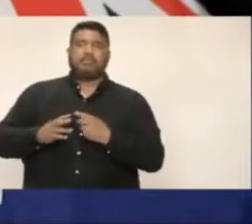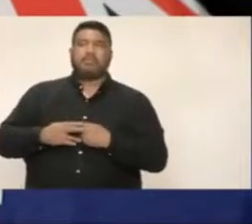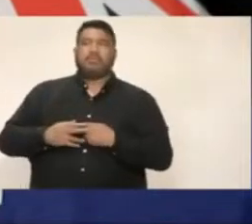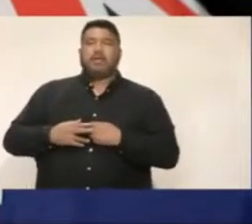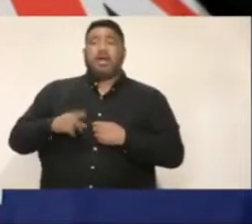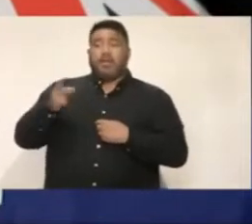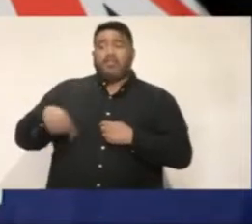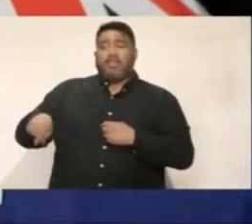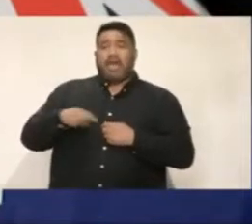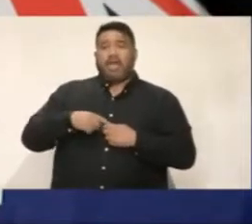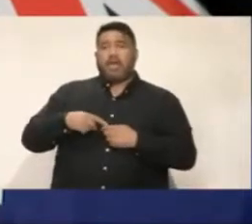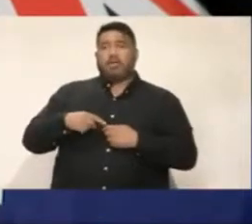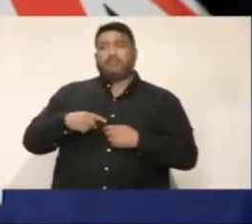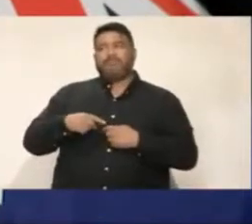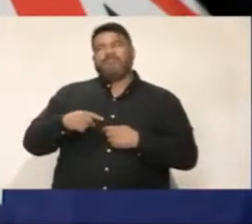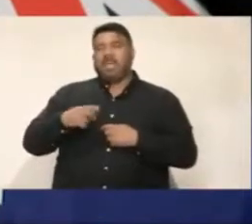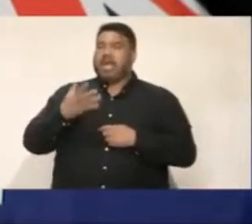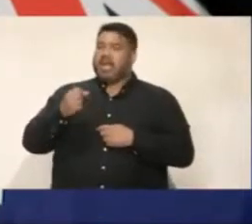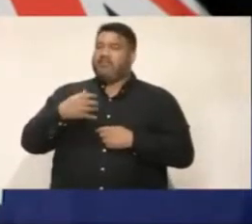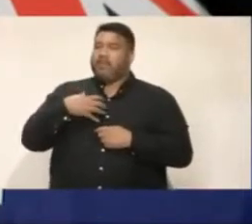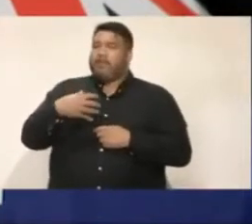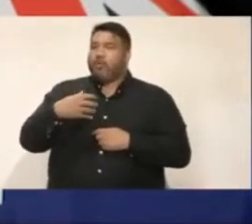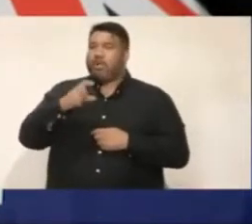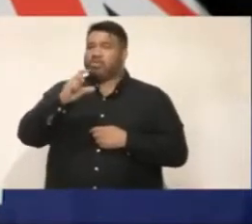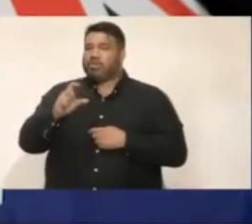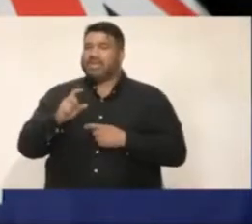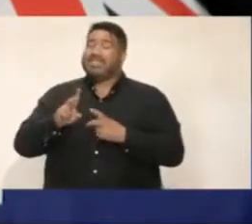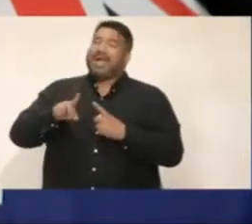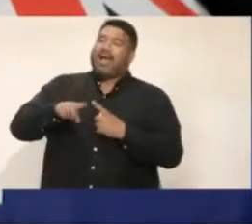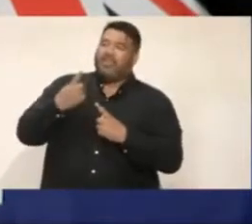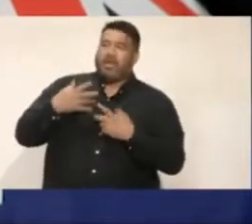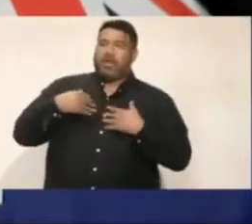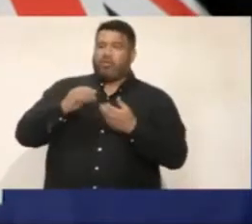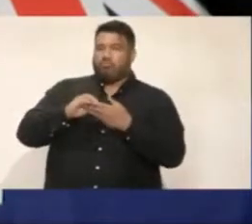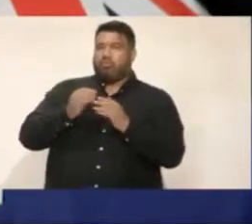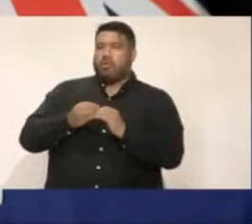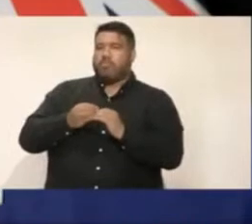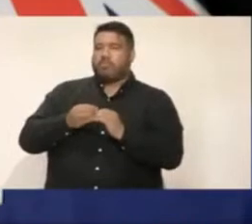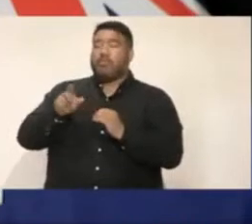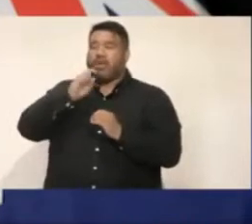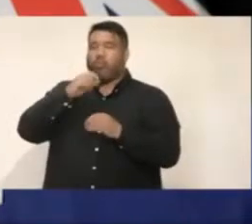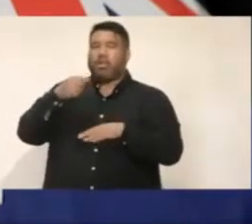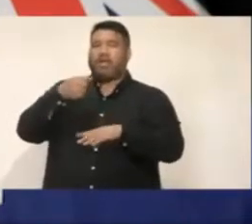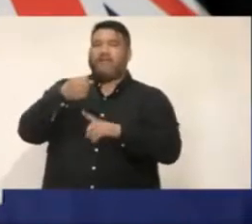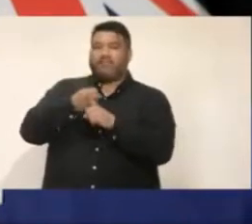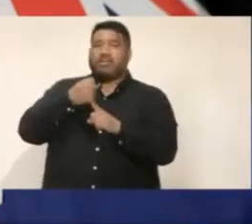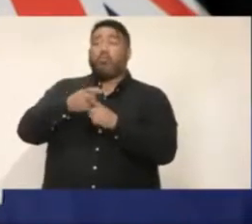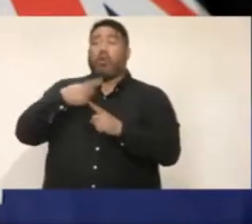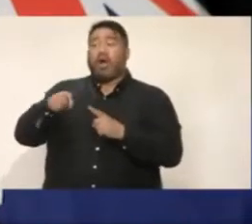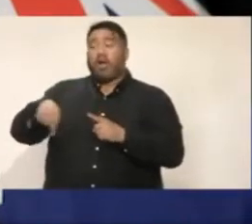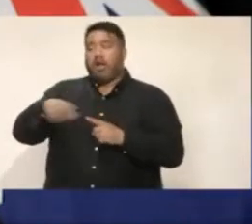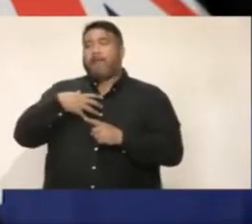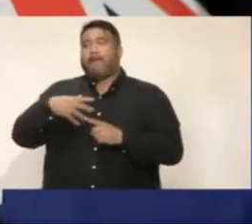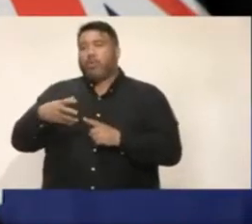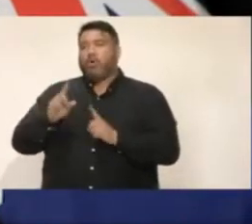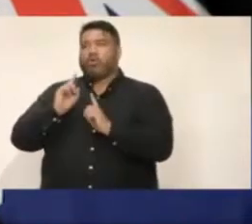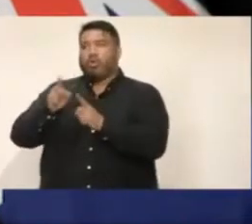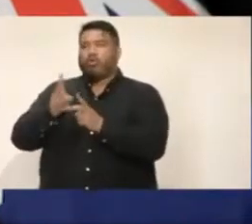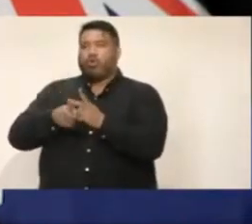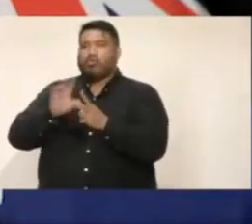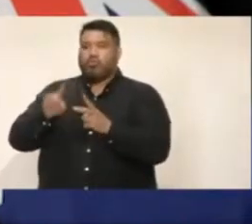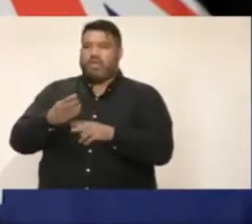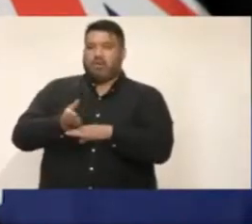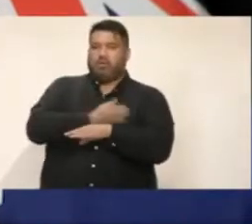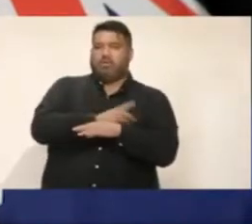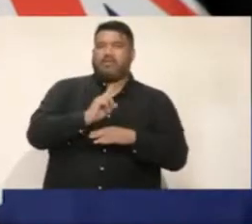tend to have higher rates of pre-existing conditions, and that will be a major contribution to the higher hospitalisation rates. To clarify, you mentioned that case